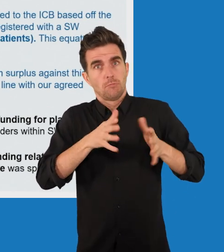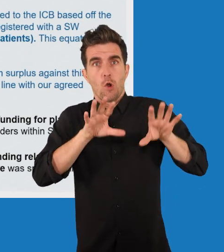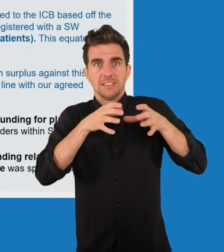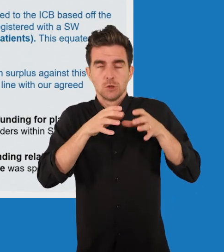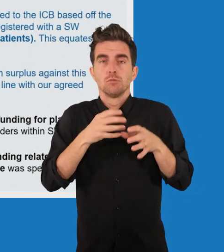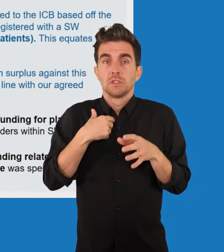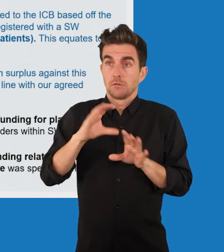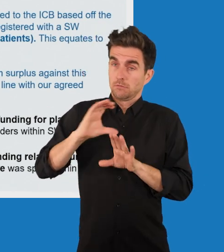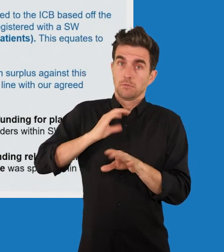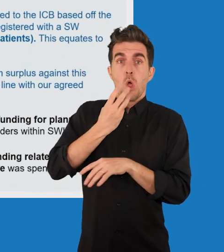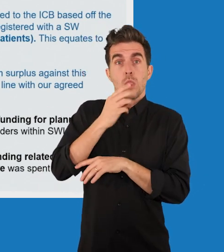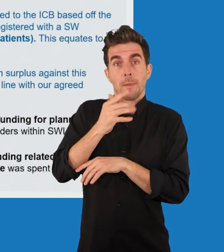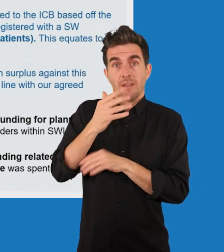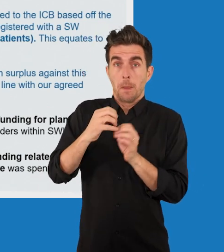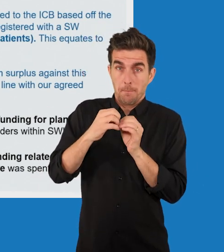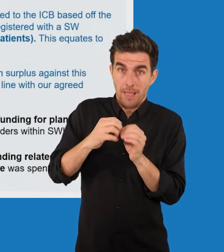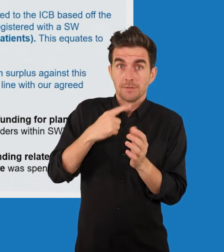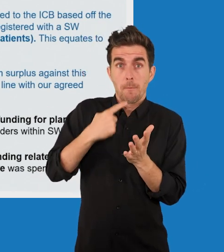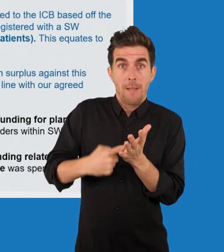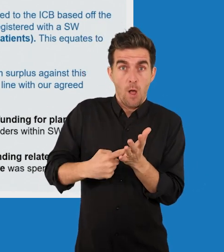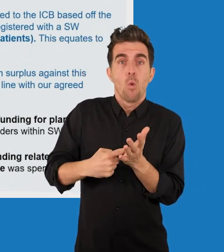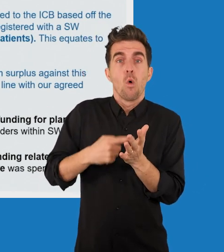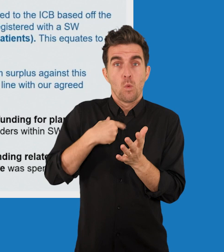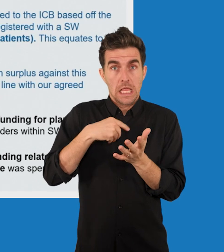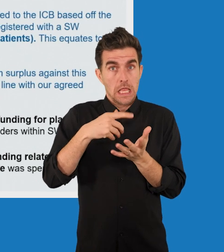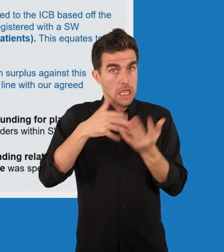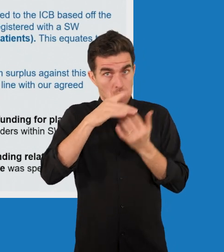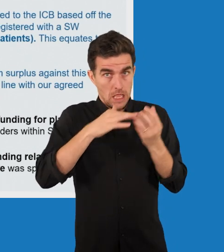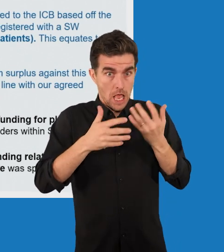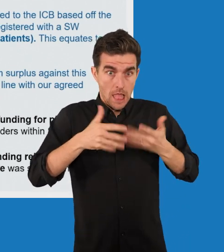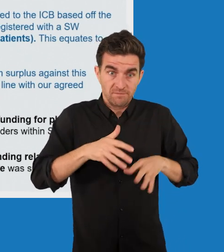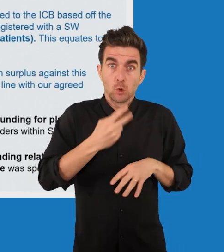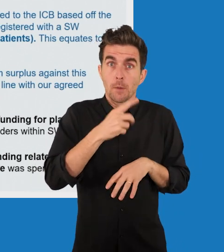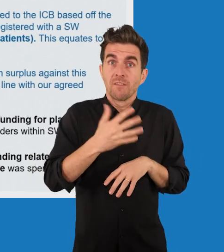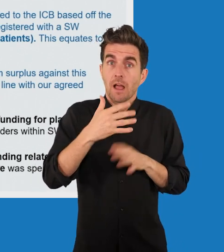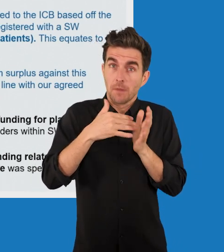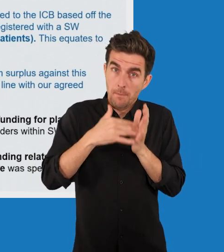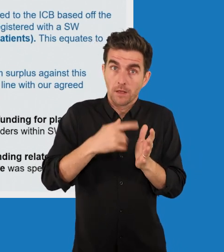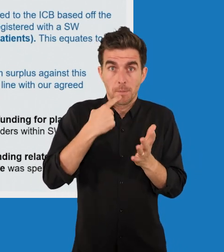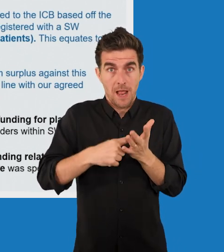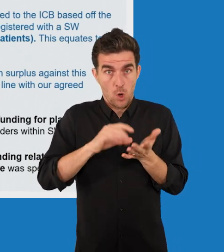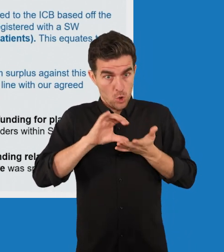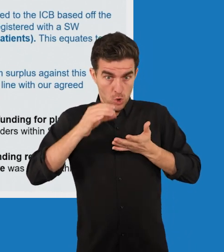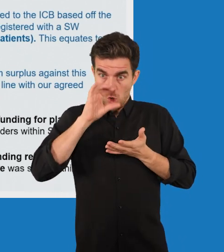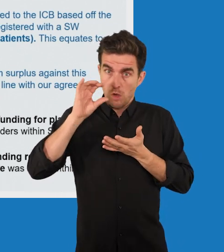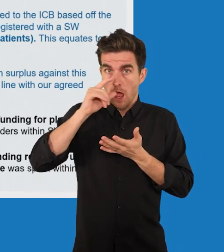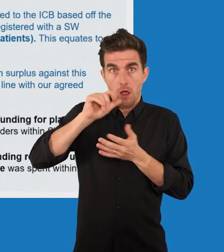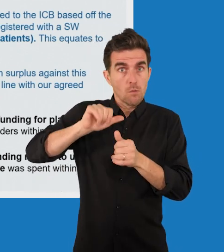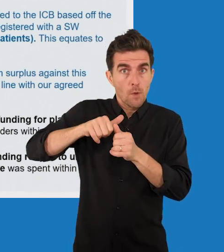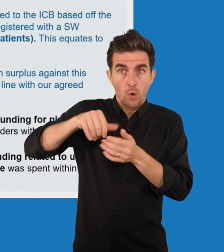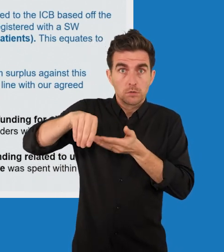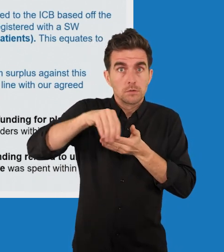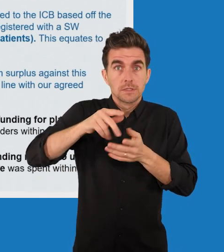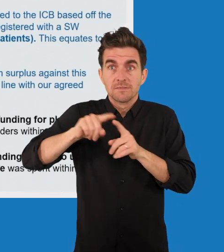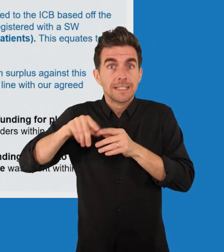healthcare services, we received £3.5 billion in the year. And we delivered within that a 2.5 million surplus to support the